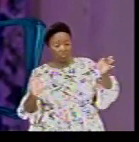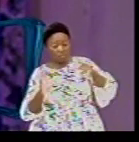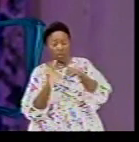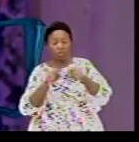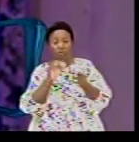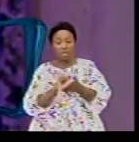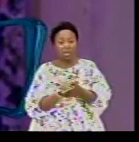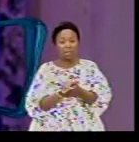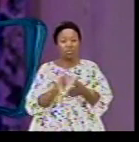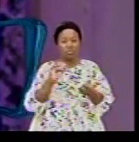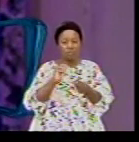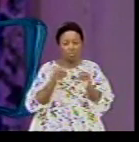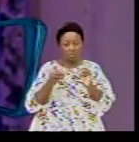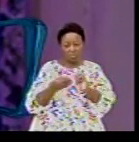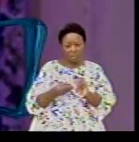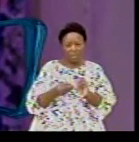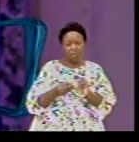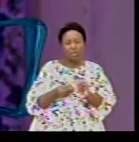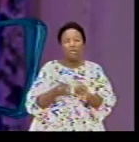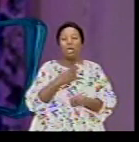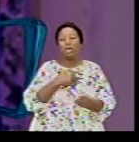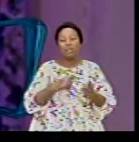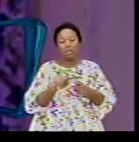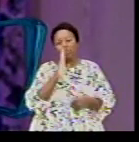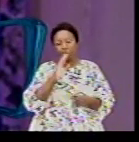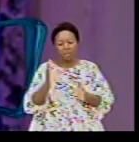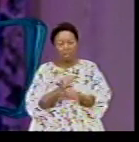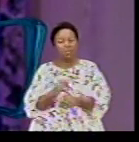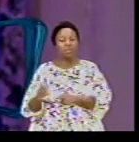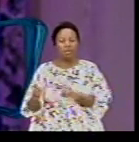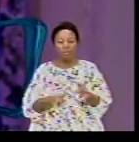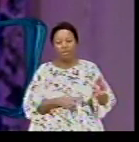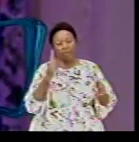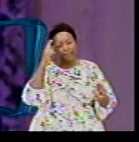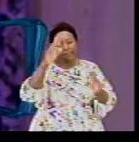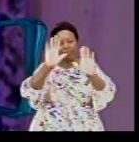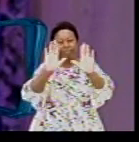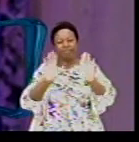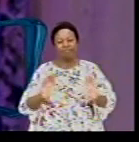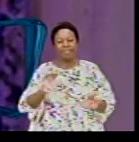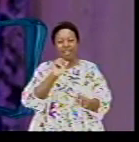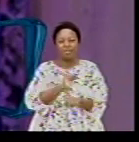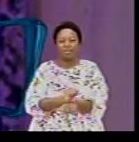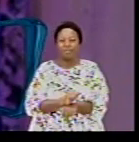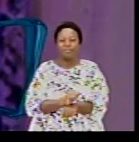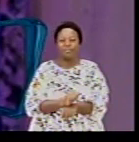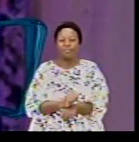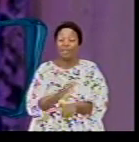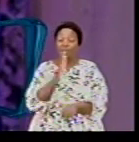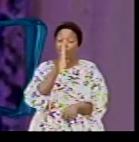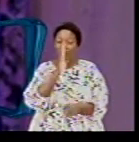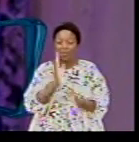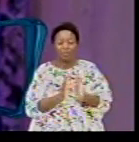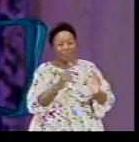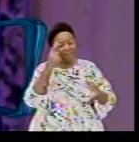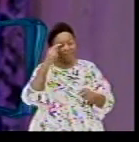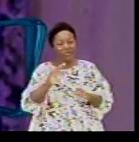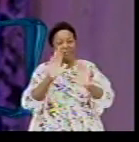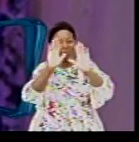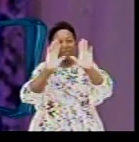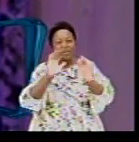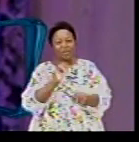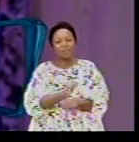Be getting ready for miracle. Be getting ready for signs